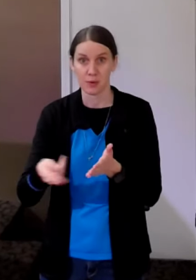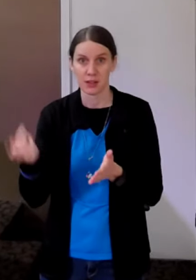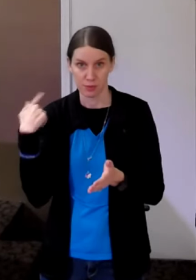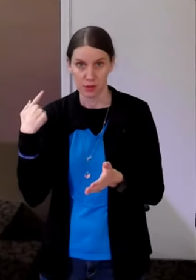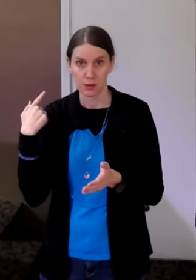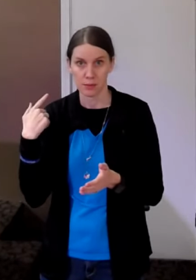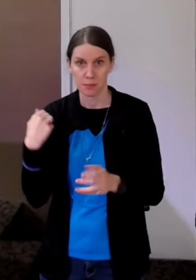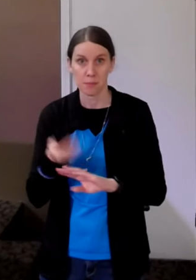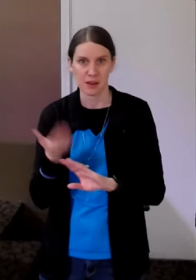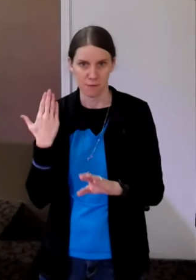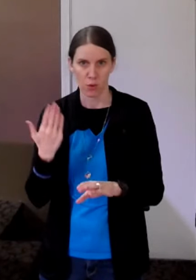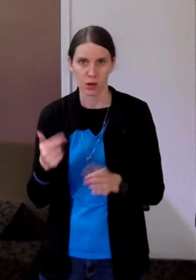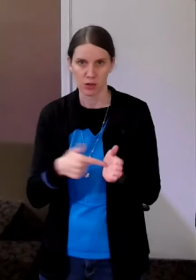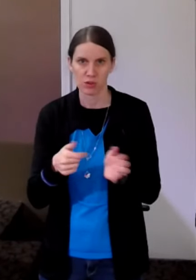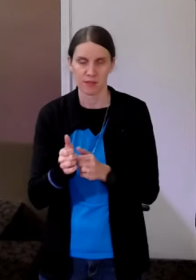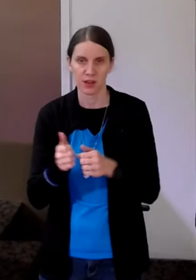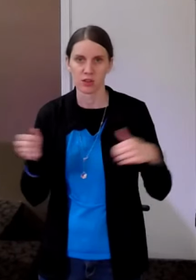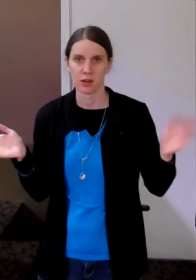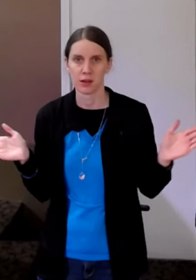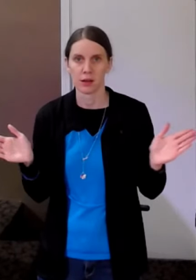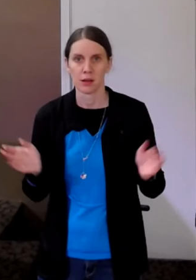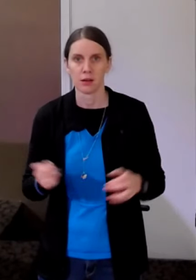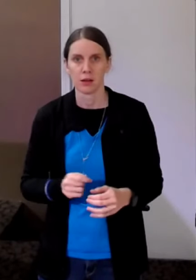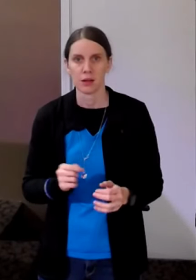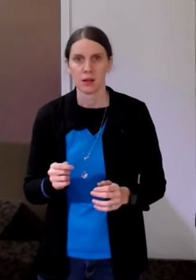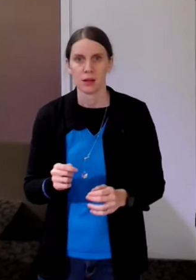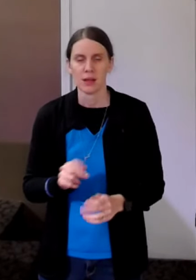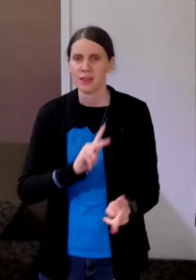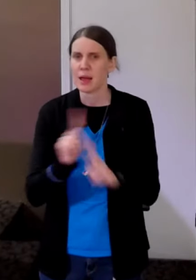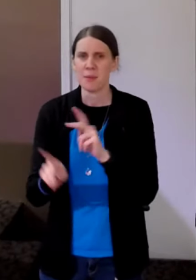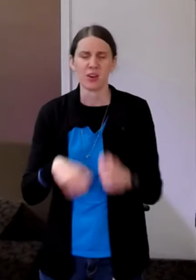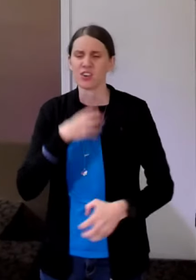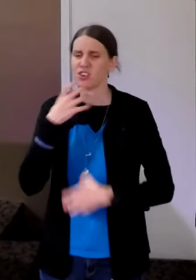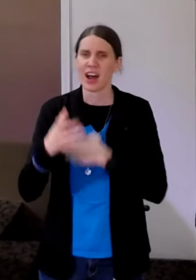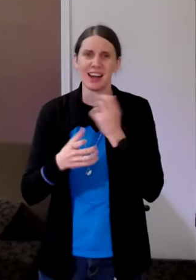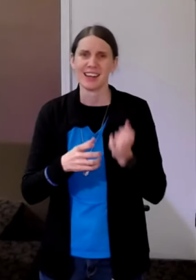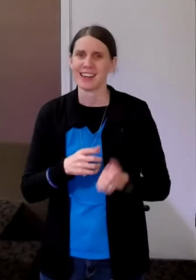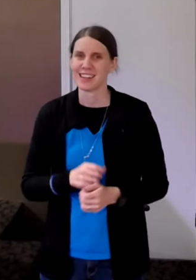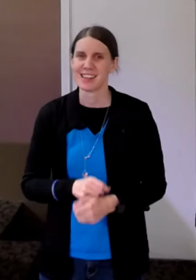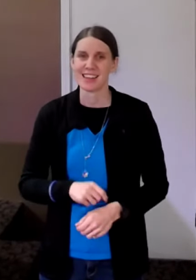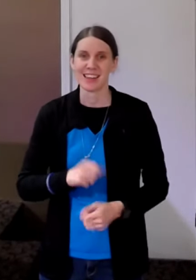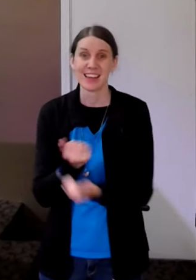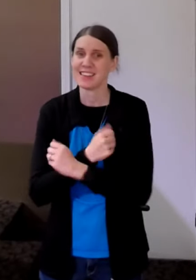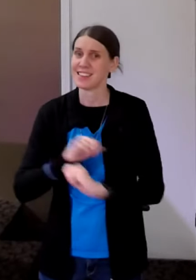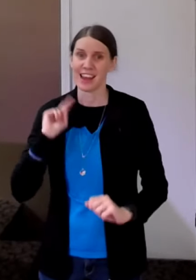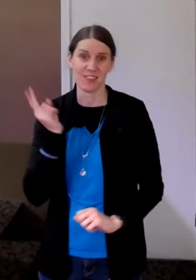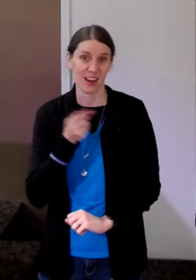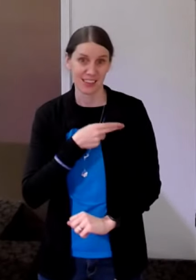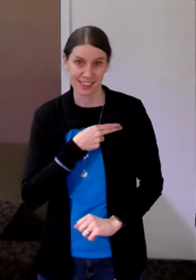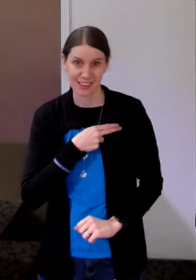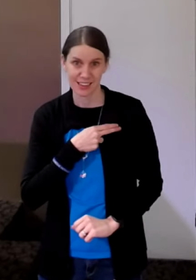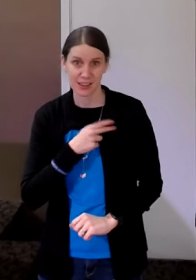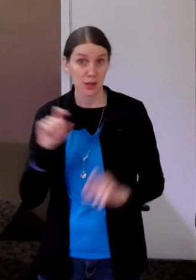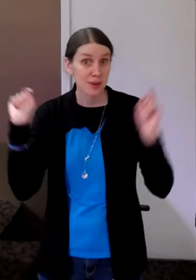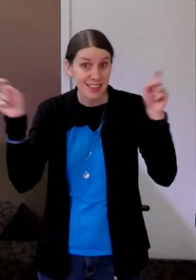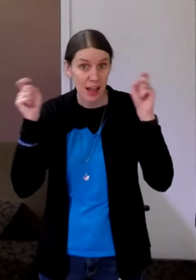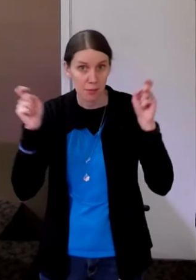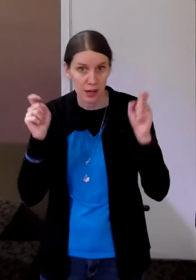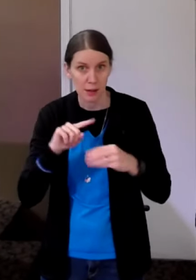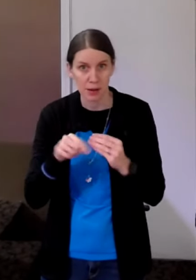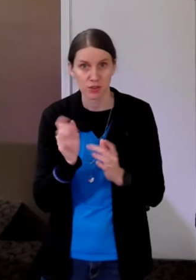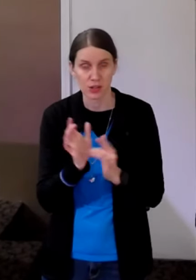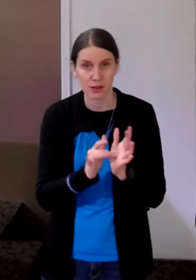and resurrection, okay? And the people were shouting and crying, save, save us. We also saw